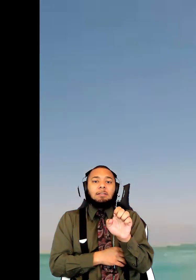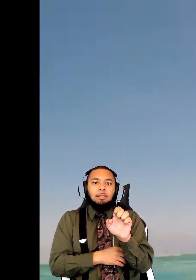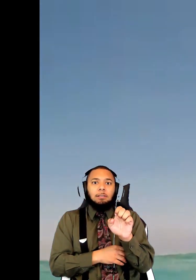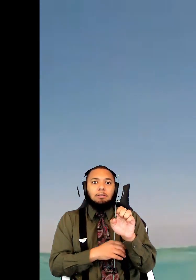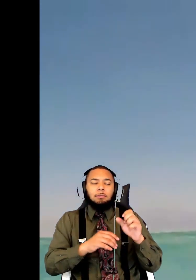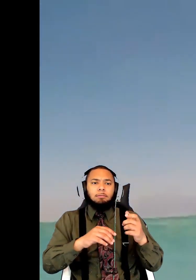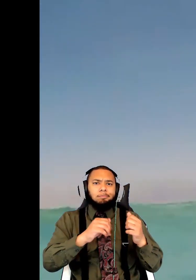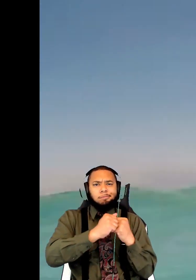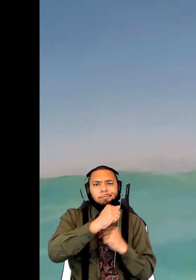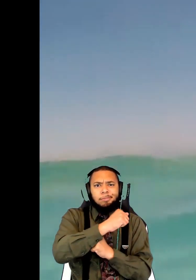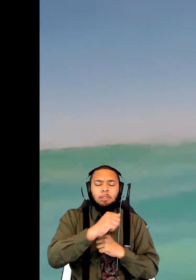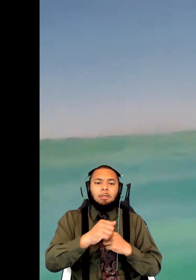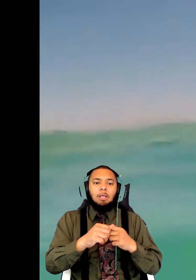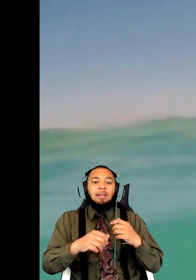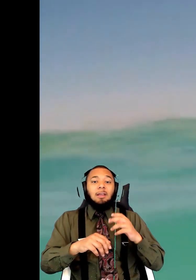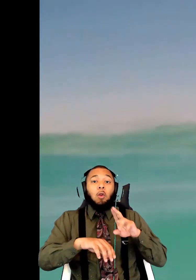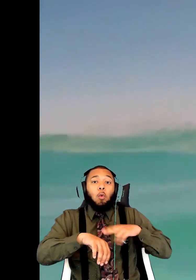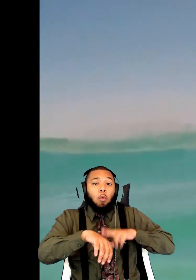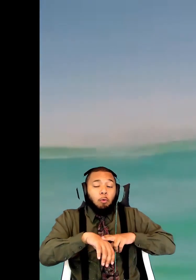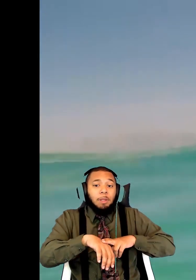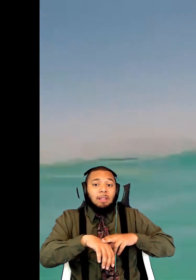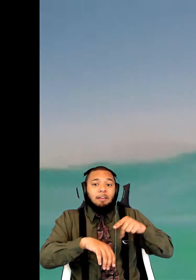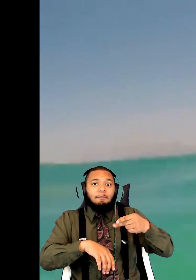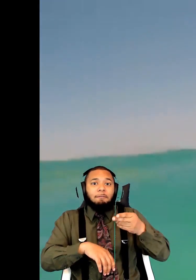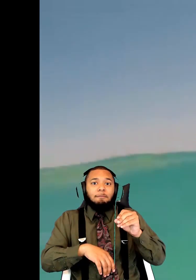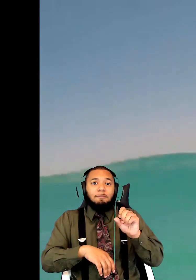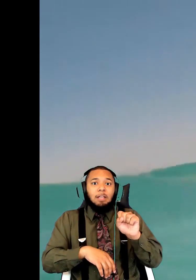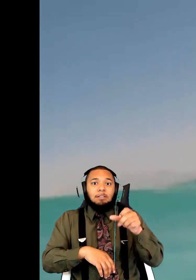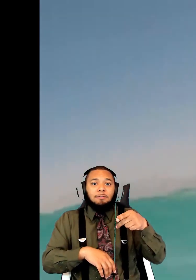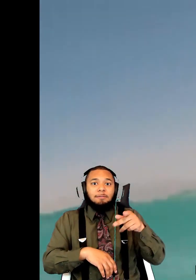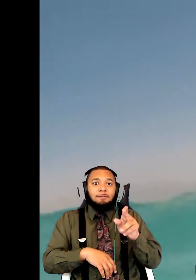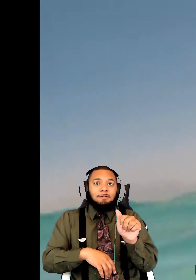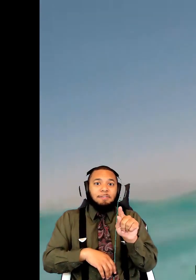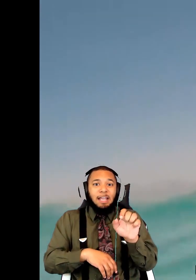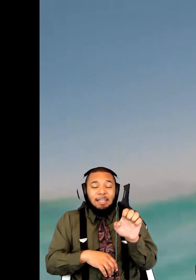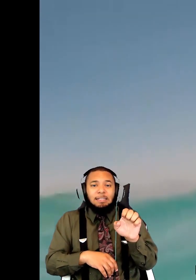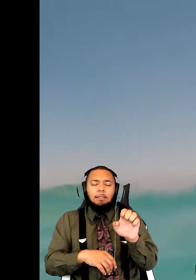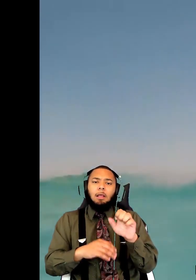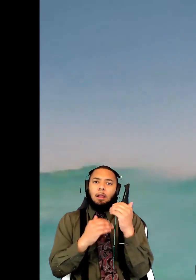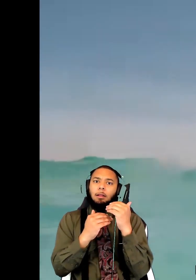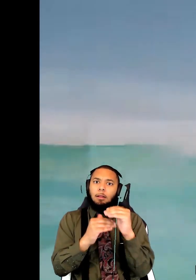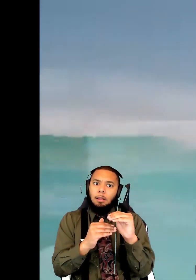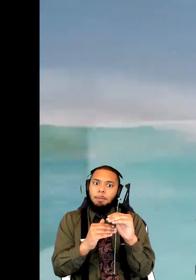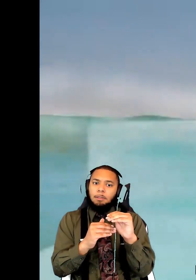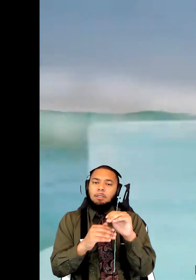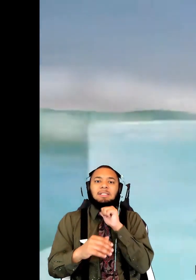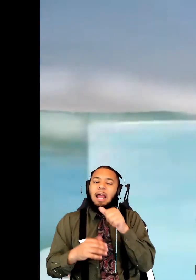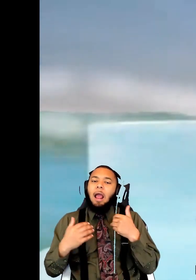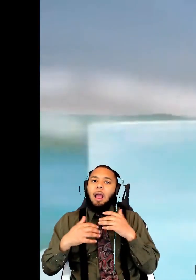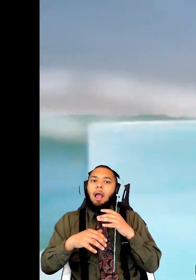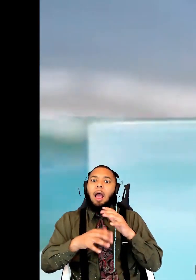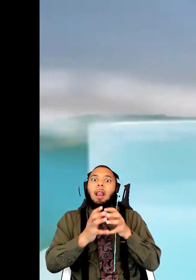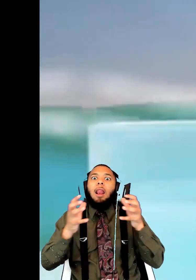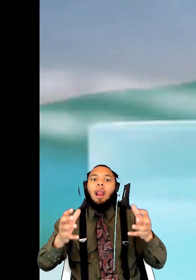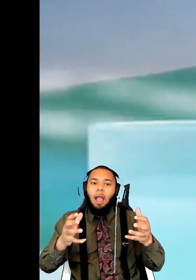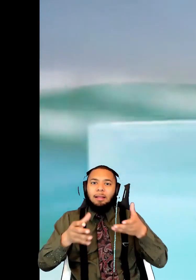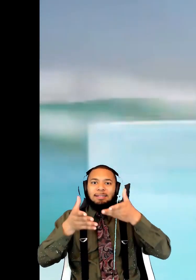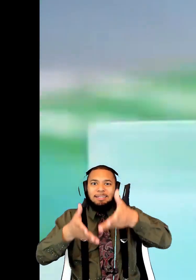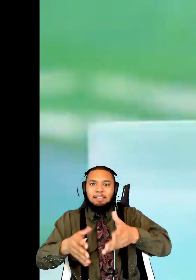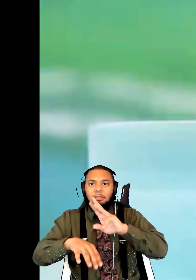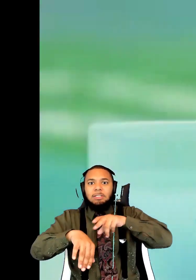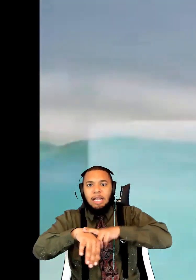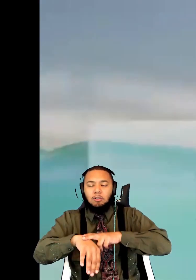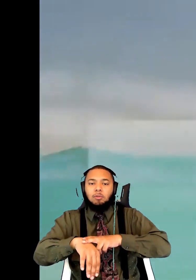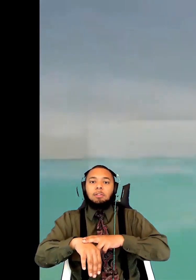aquatic ecosystem, a phosphate is really, it's kind of a limiting nutrient. It's a limiting factor. There's not a lot of it there. So when you introduce detergents which